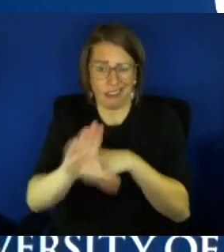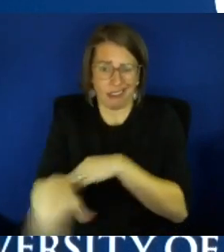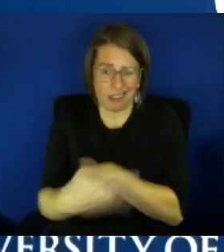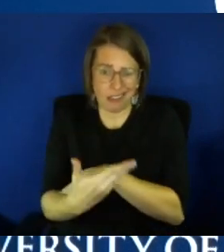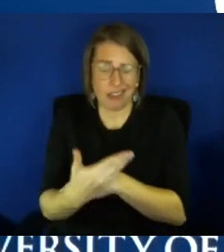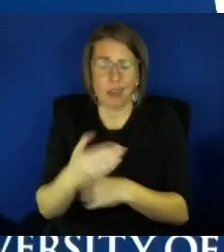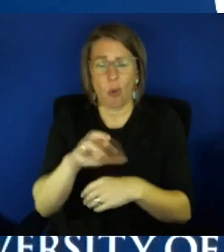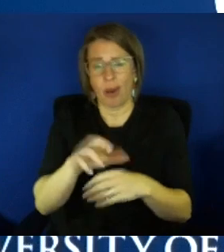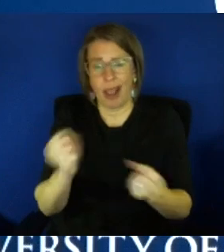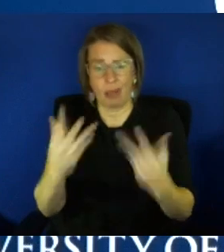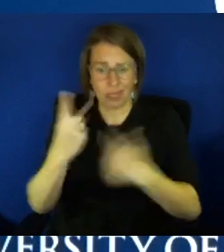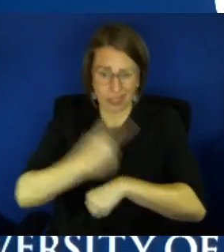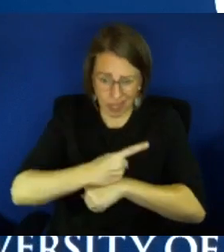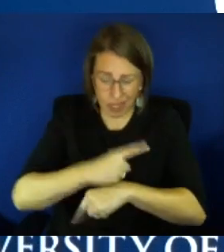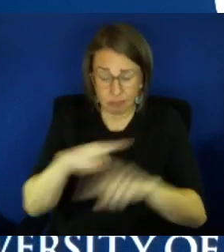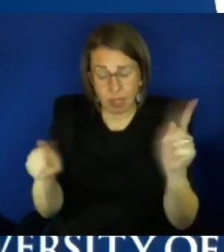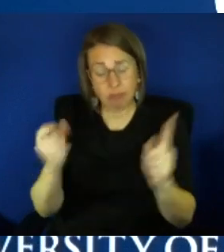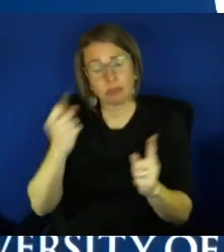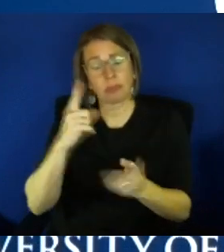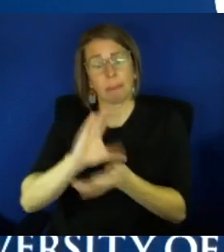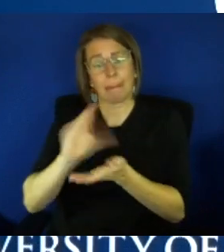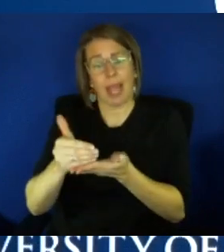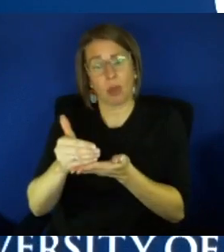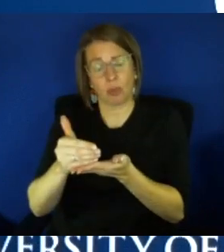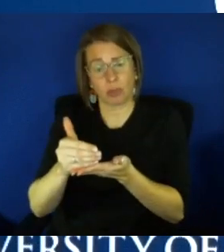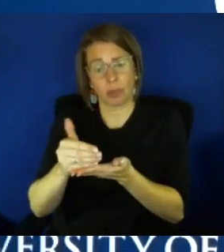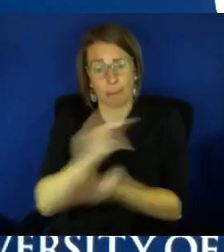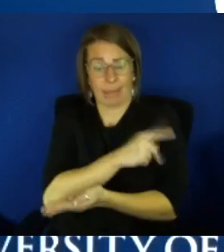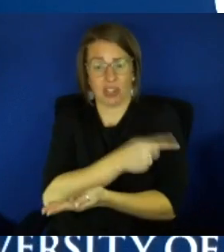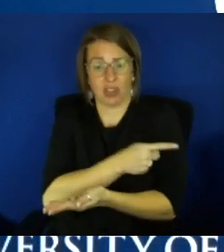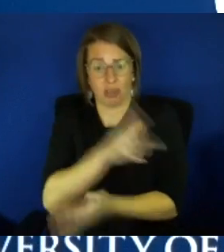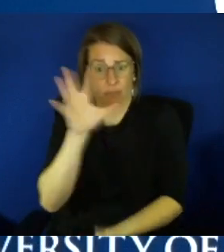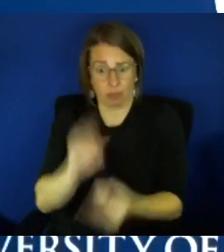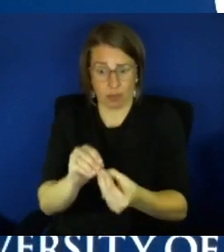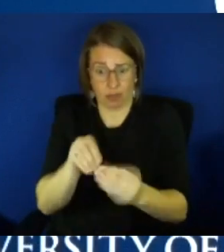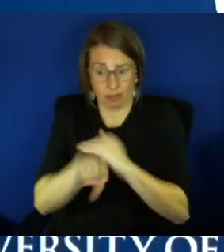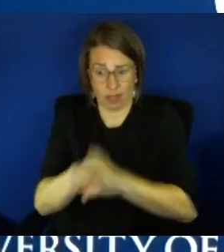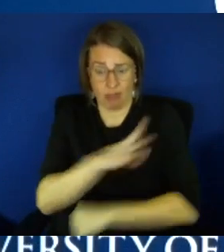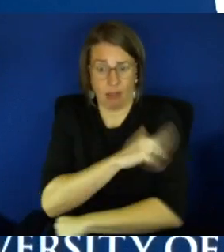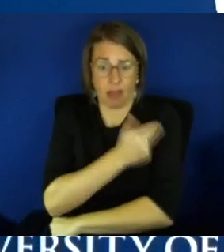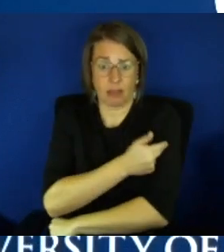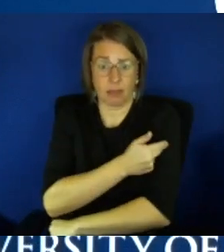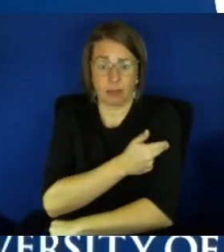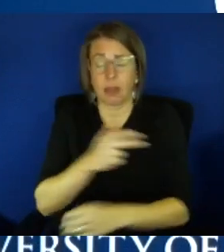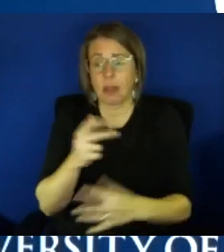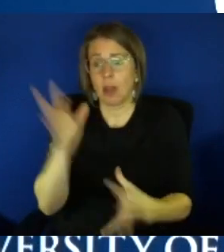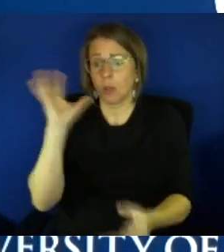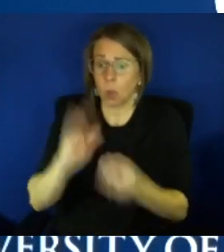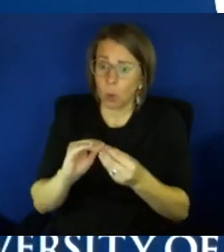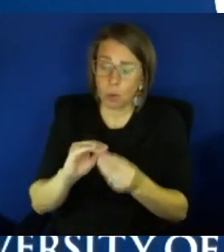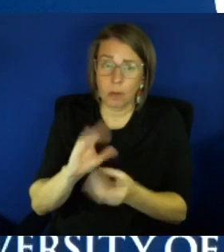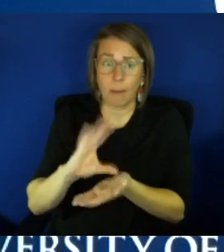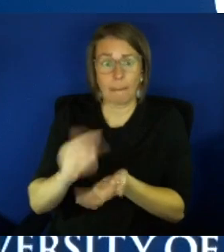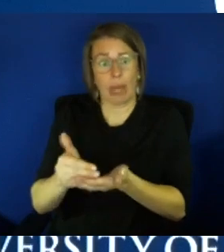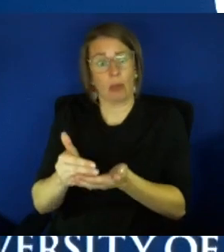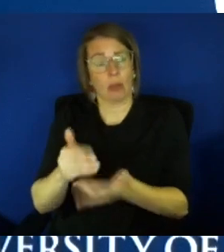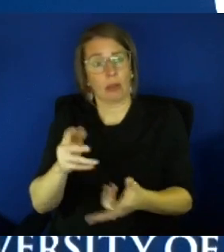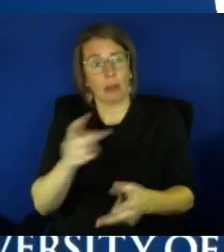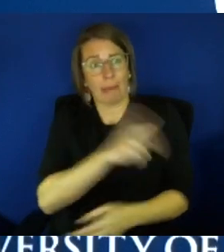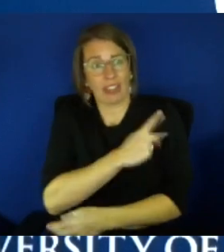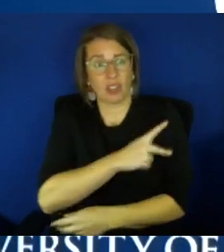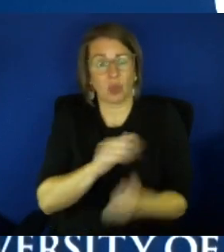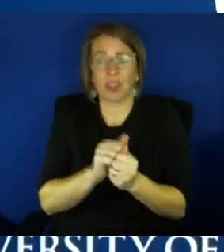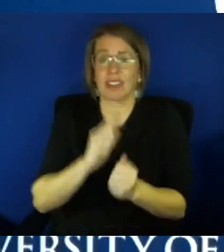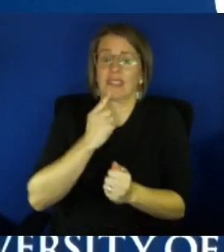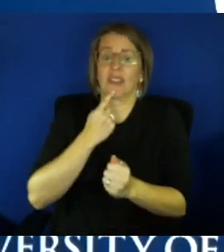understand that the total amount of patients coming to the hospital, the total amount of patients with severe disease continues